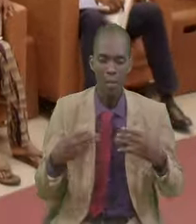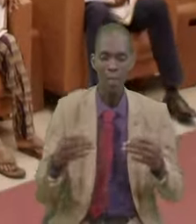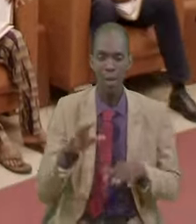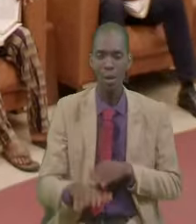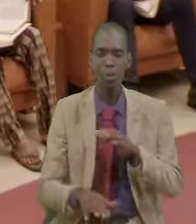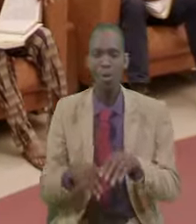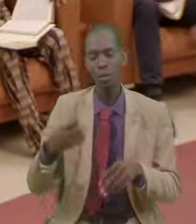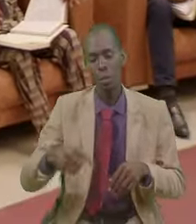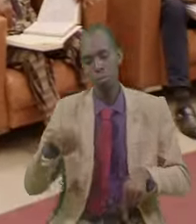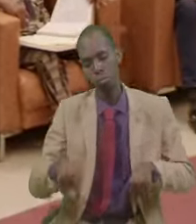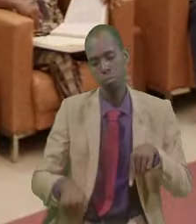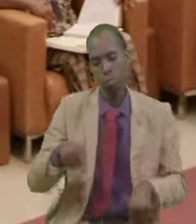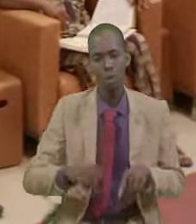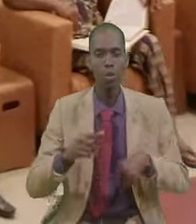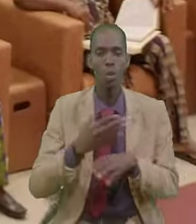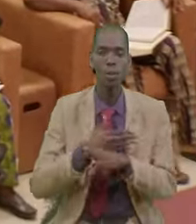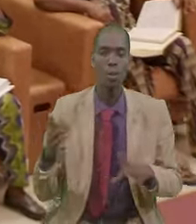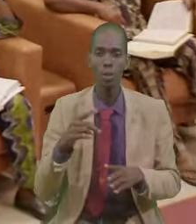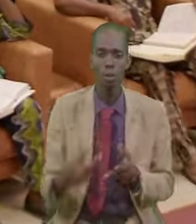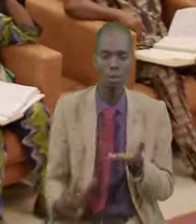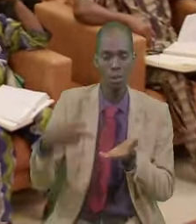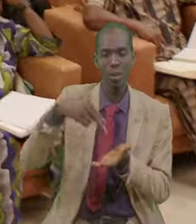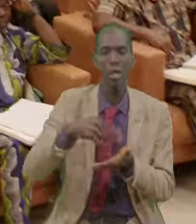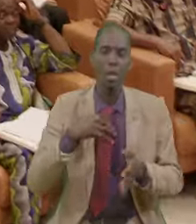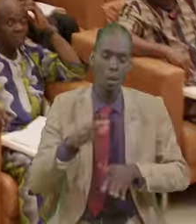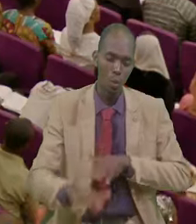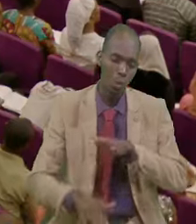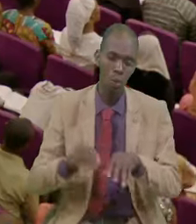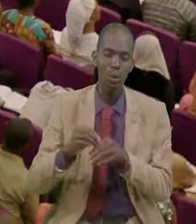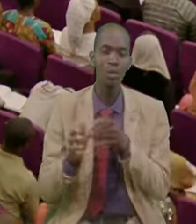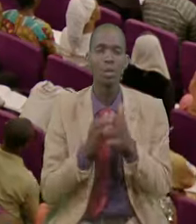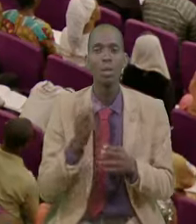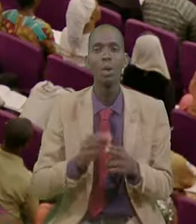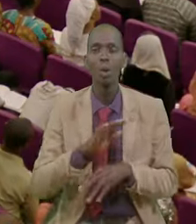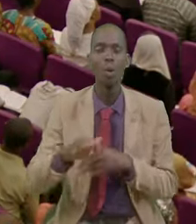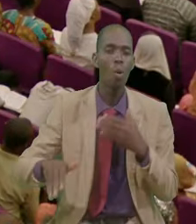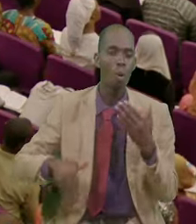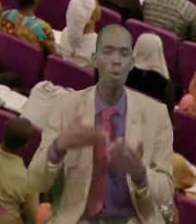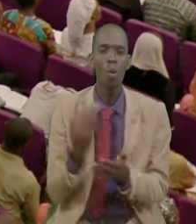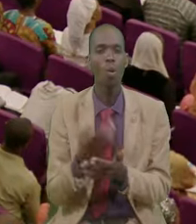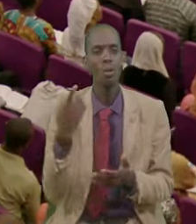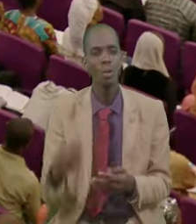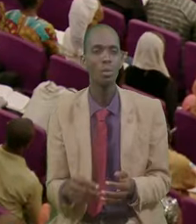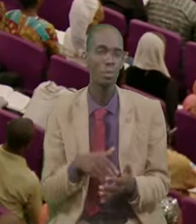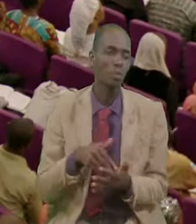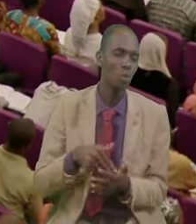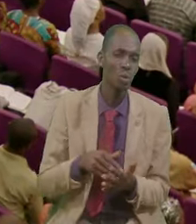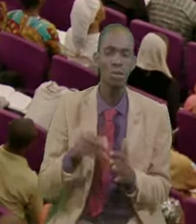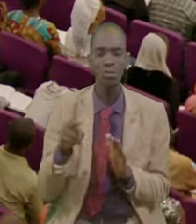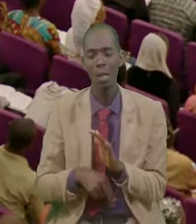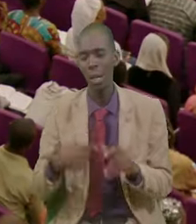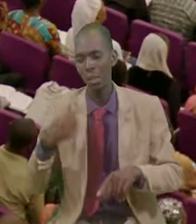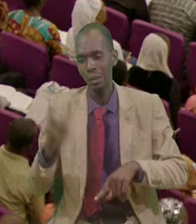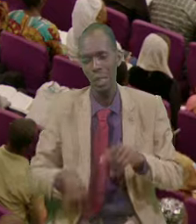The lameness goes away, and then you rise up and you walk. And all the weakness, everything, I cannot rise up, and